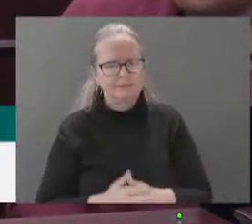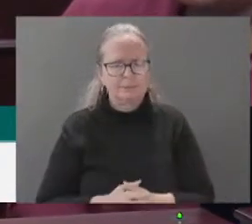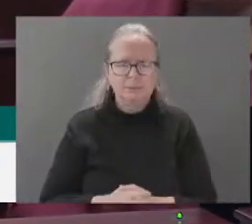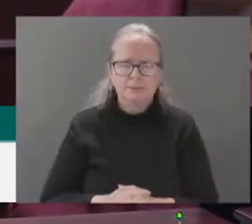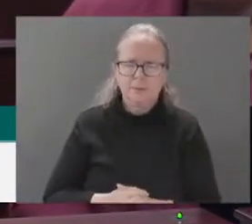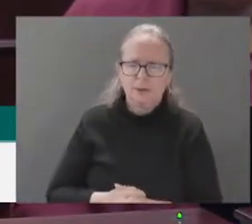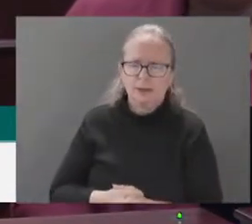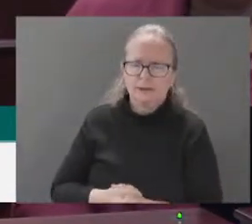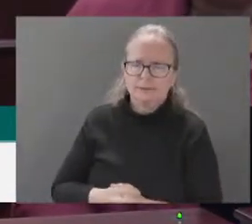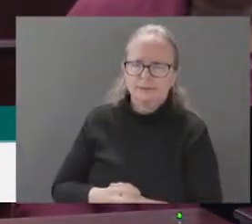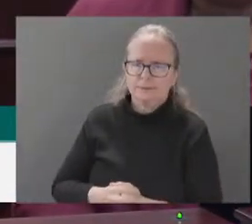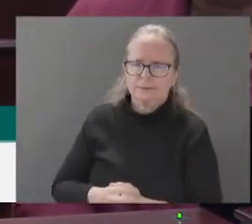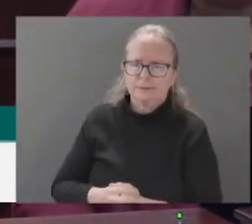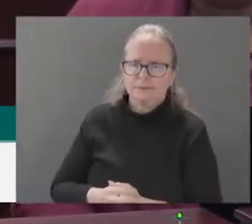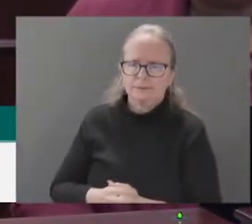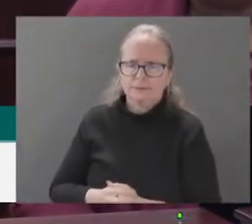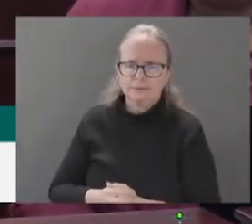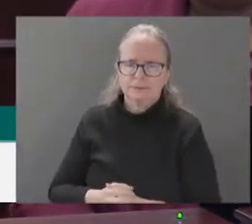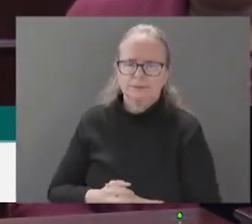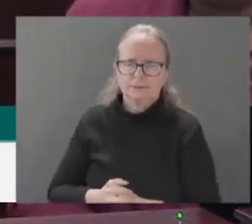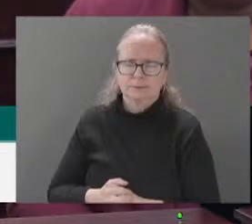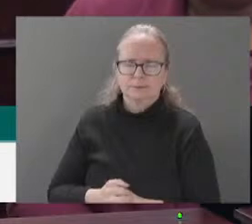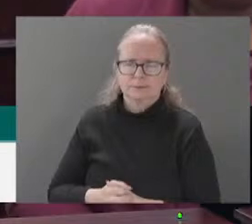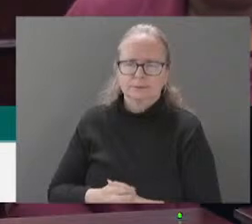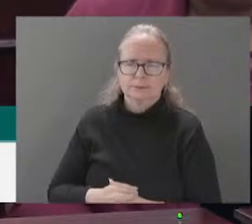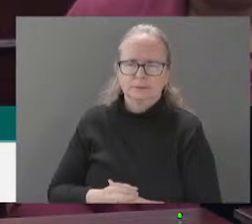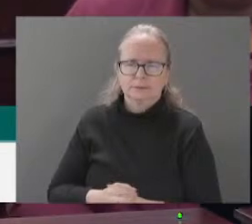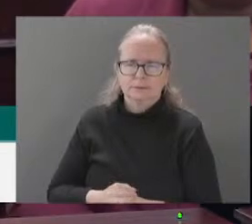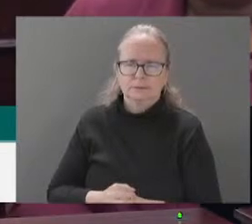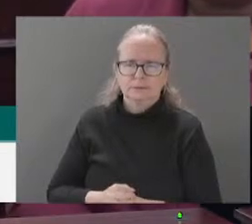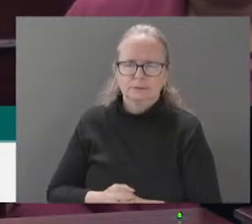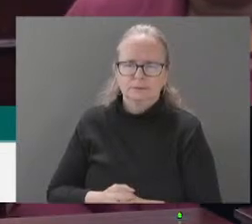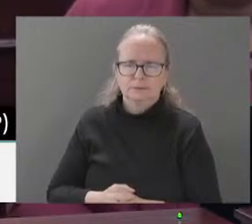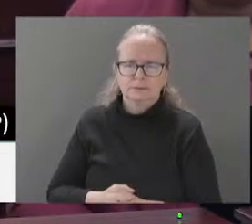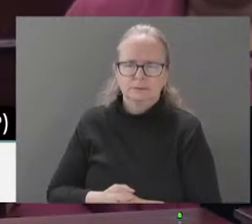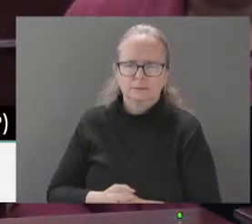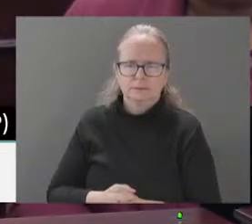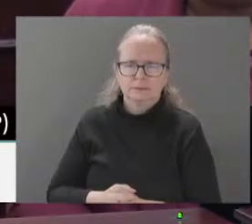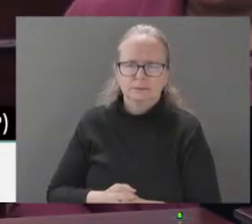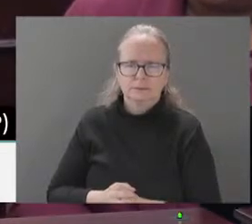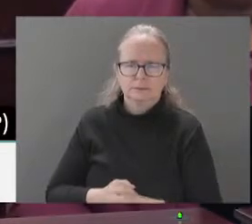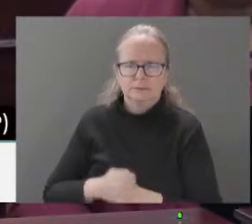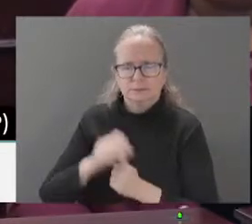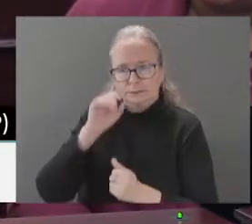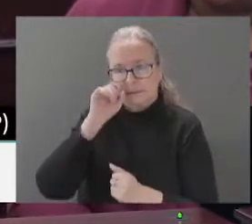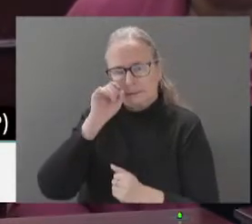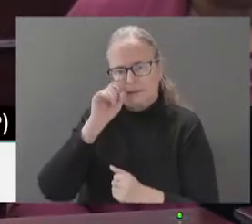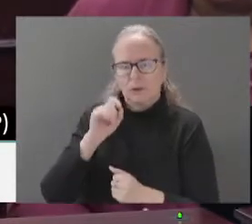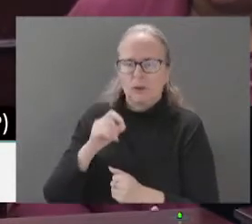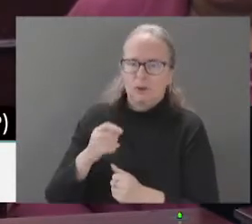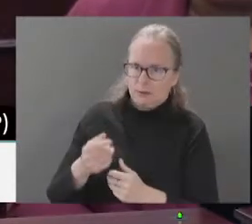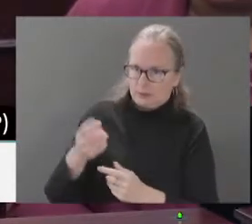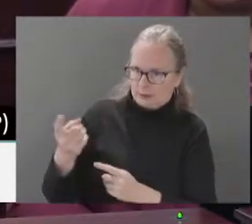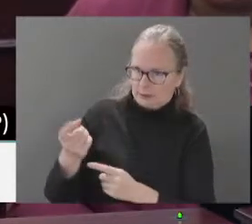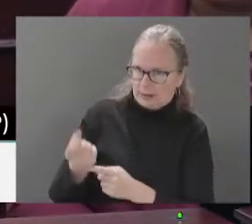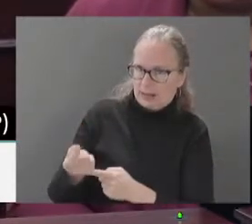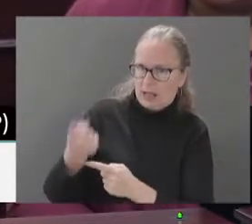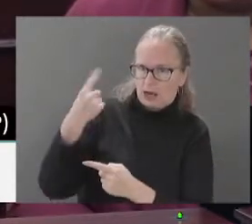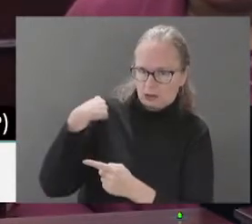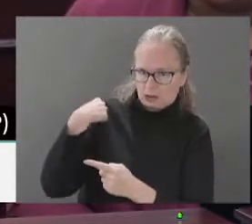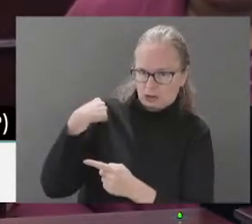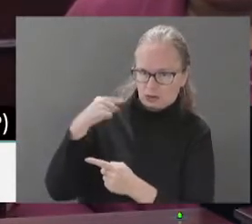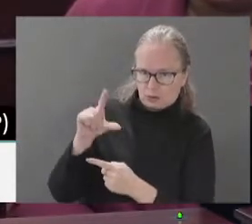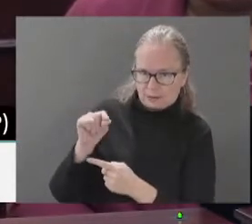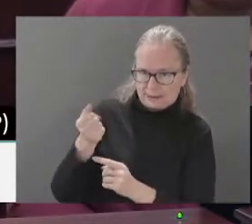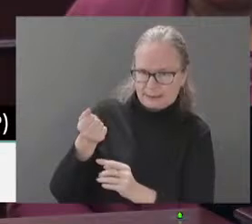member given that presumptive coverage was extended to Firefighters who heroically fought the 2016 Ford McMurray Wildfire something